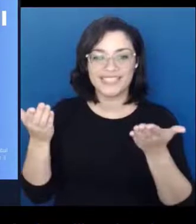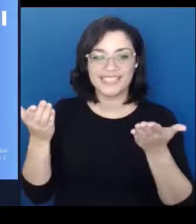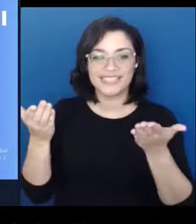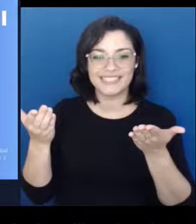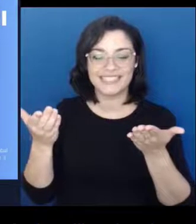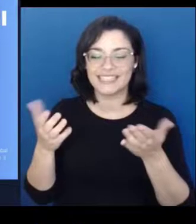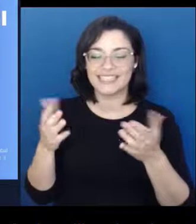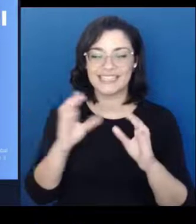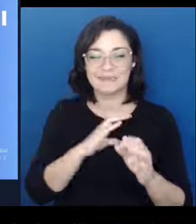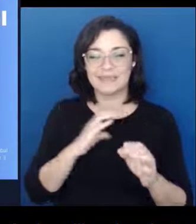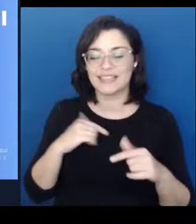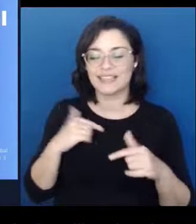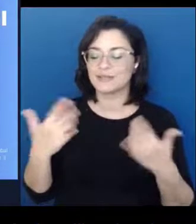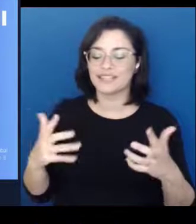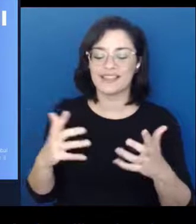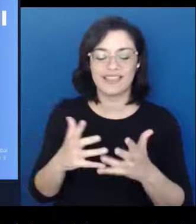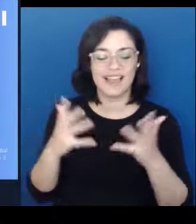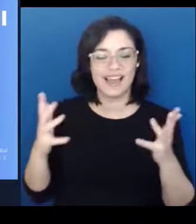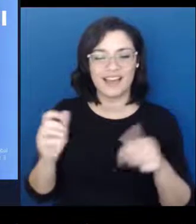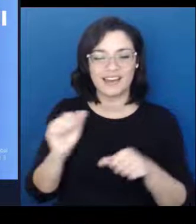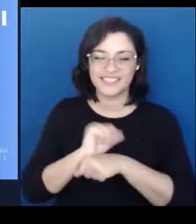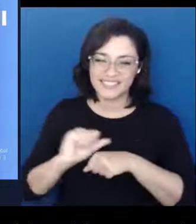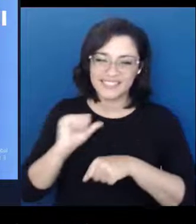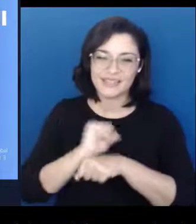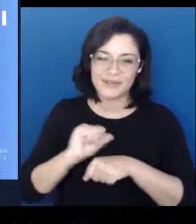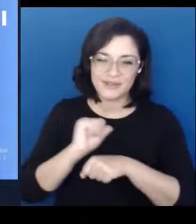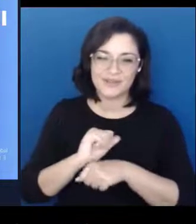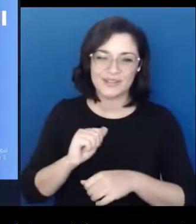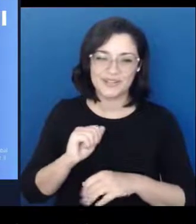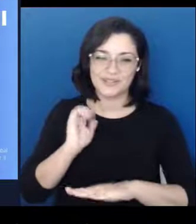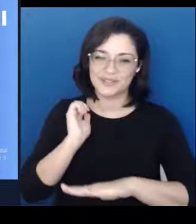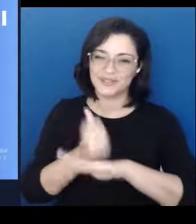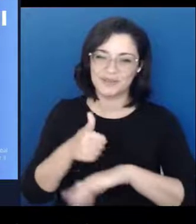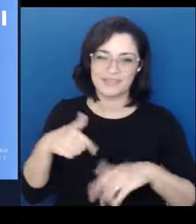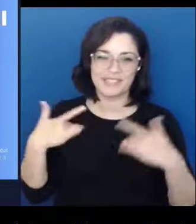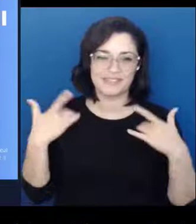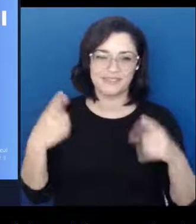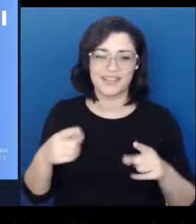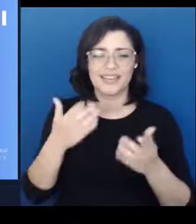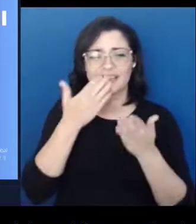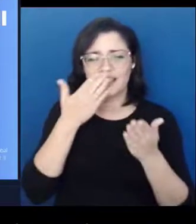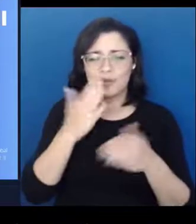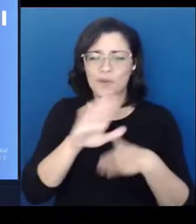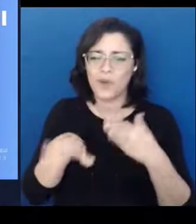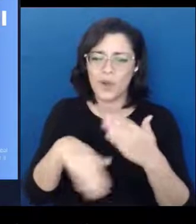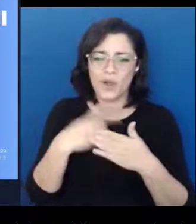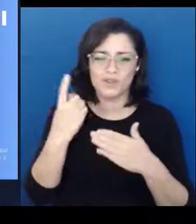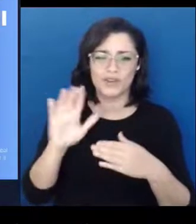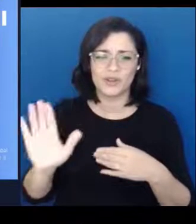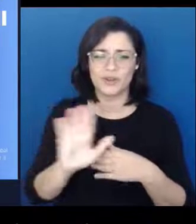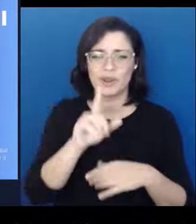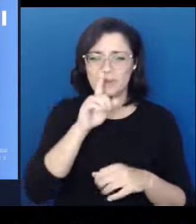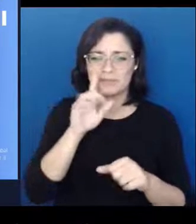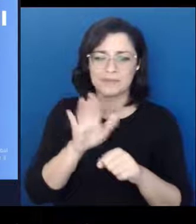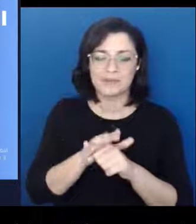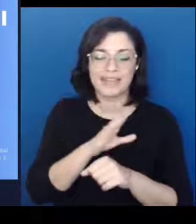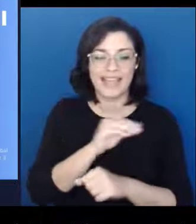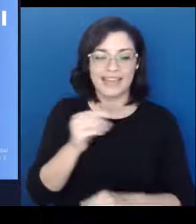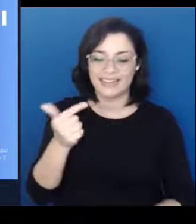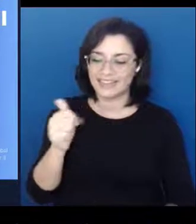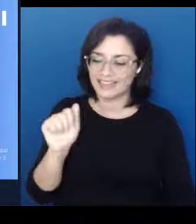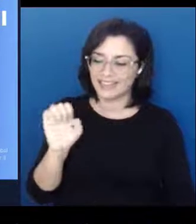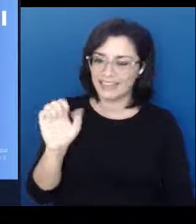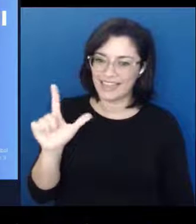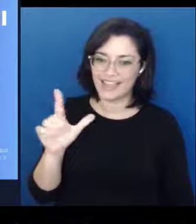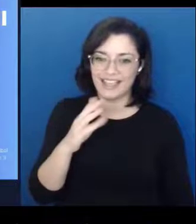Thank you all for your commitment. And to Gail and Ron for providing valuable insight to what it's like to understand